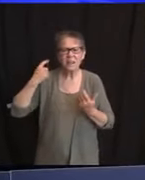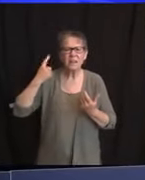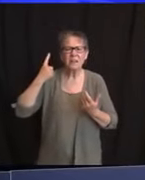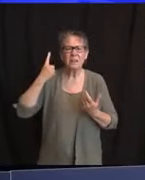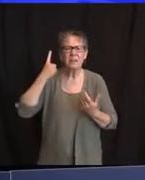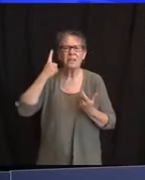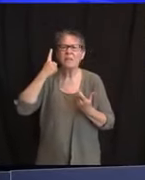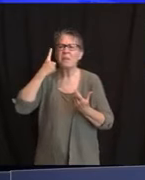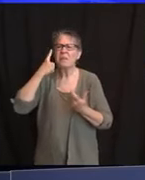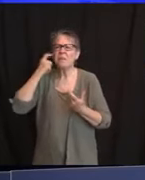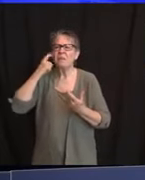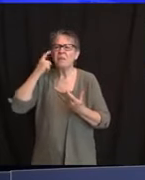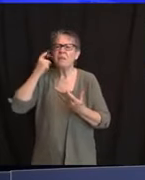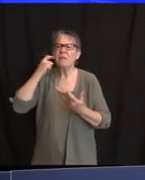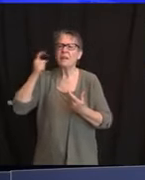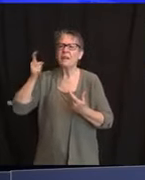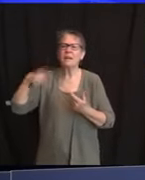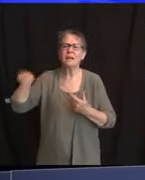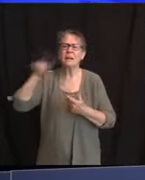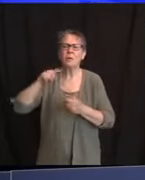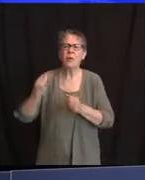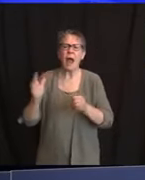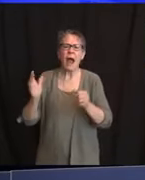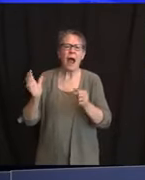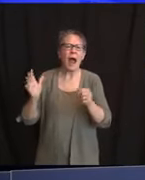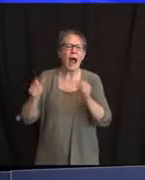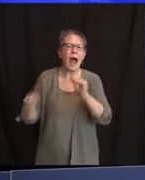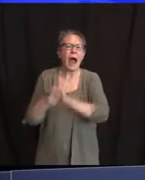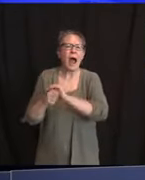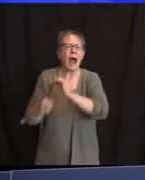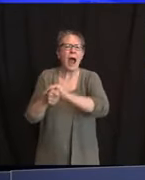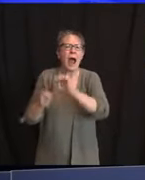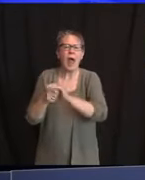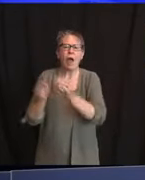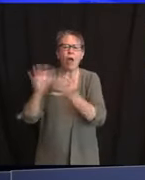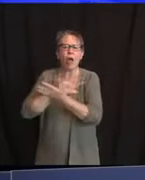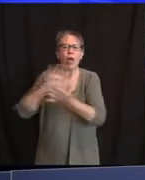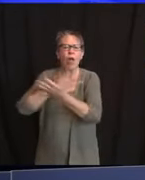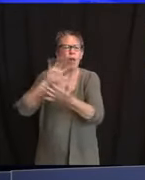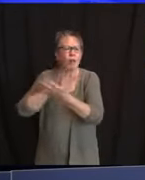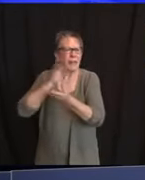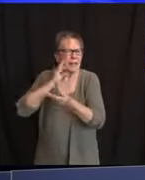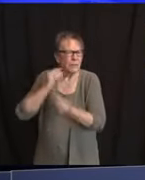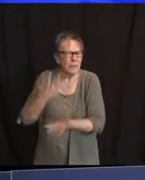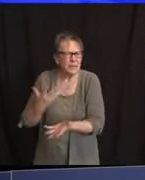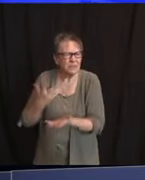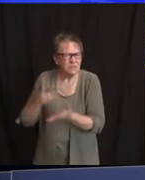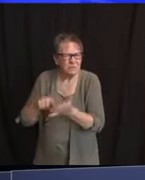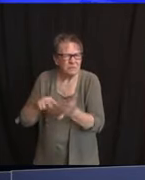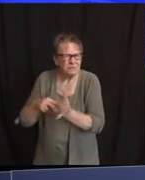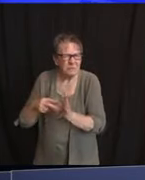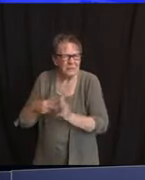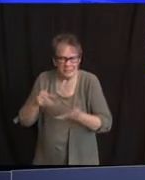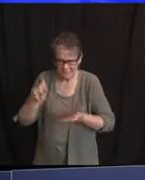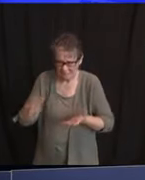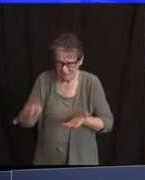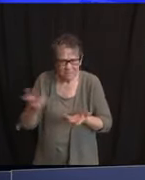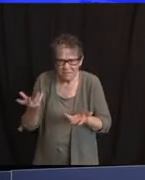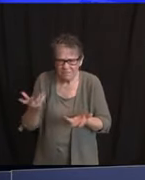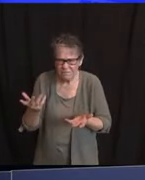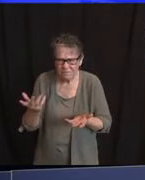member of the Foreign Relations Committee, do you have a view on that? Well, look, there's no question